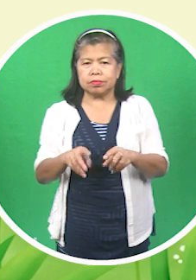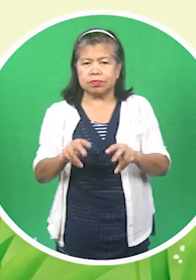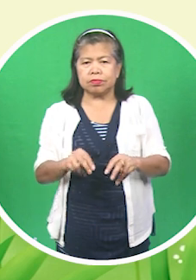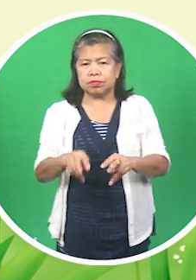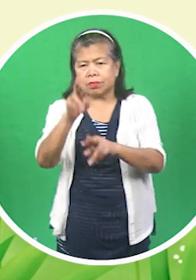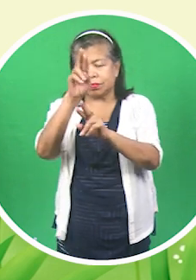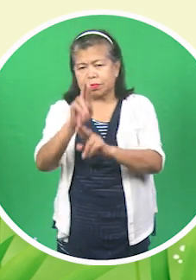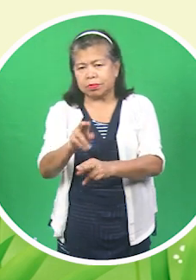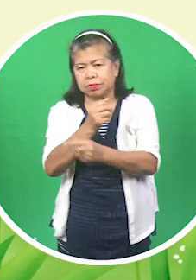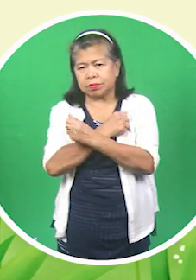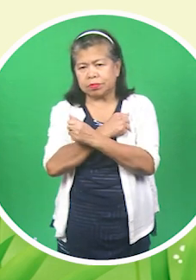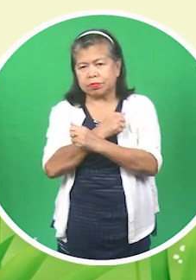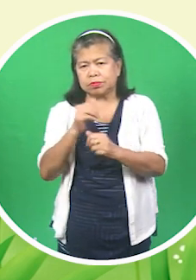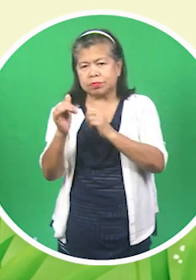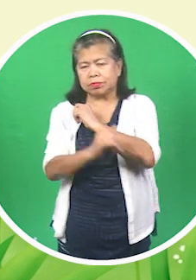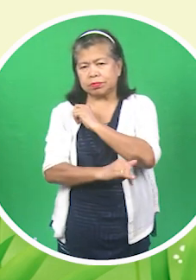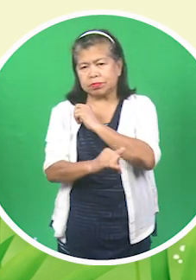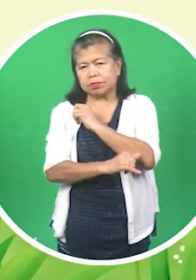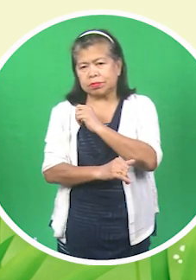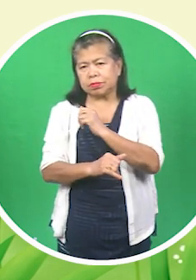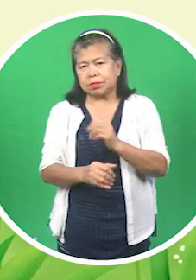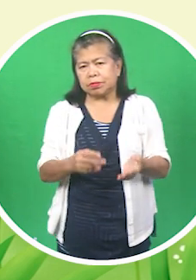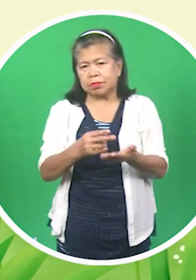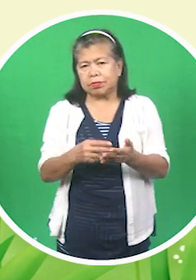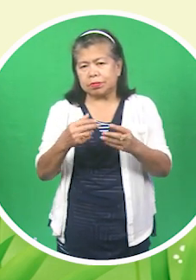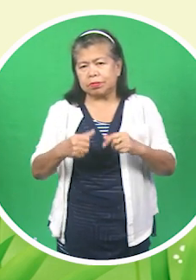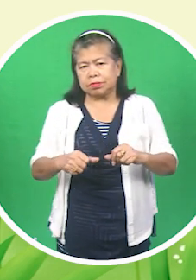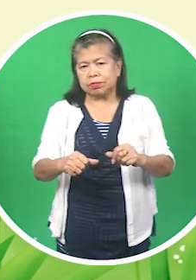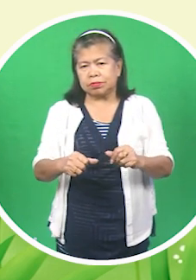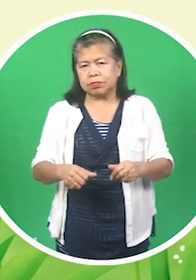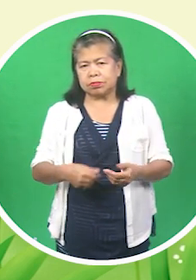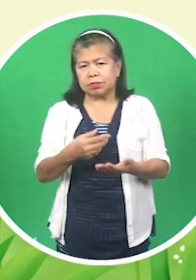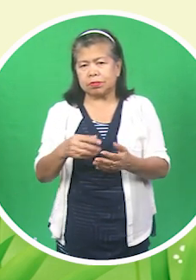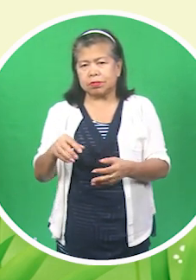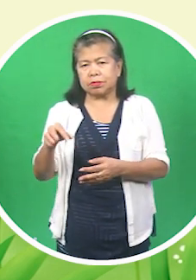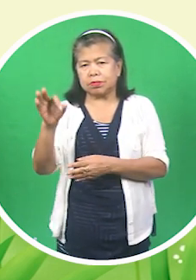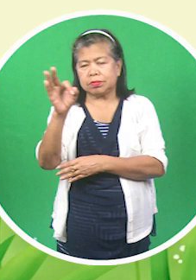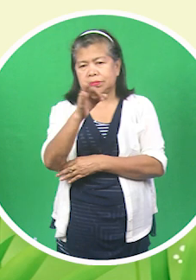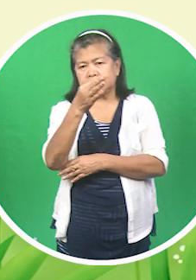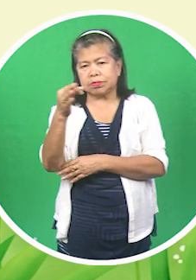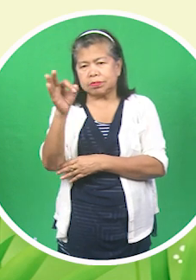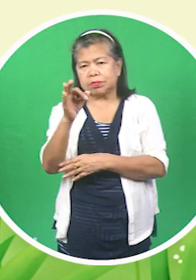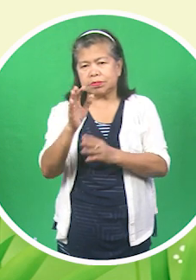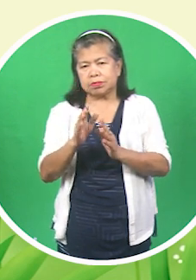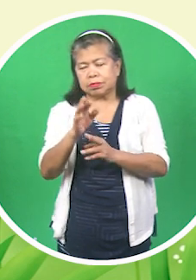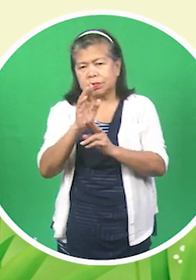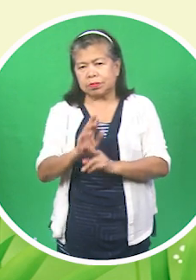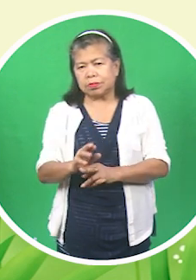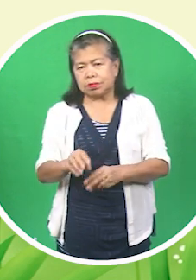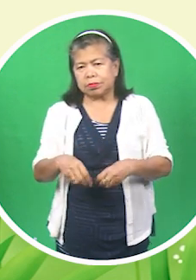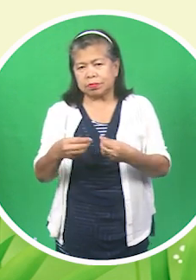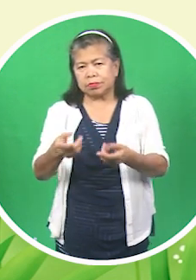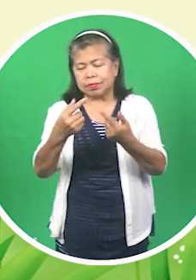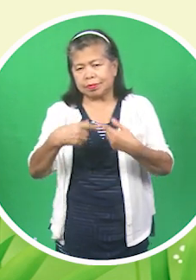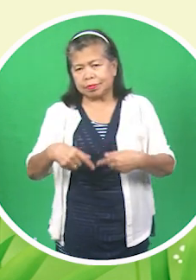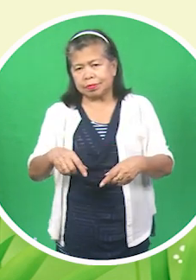Also, we need to respect and love our country, so we have to behave well during flag ceremony. These